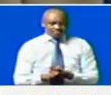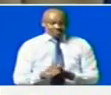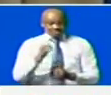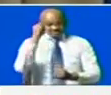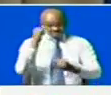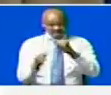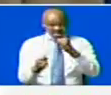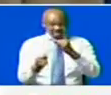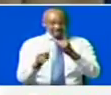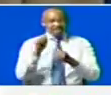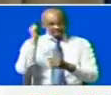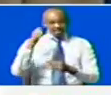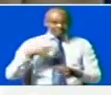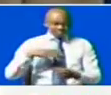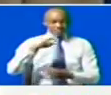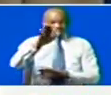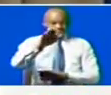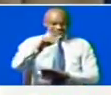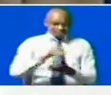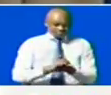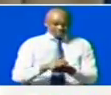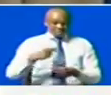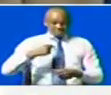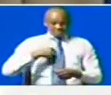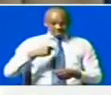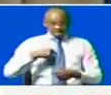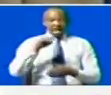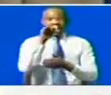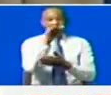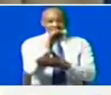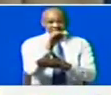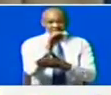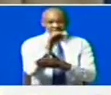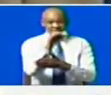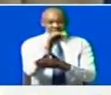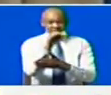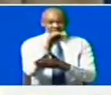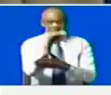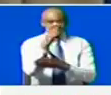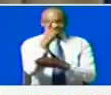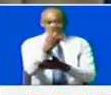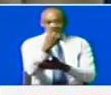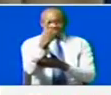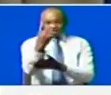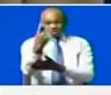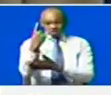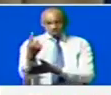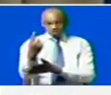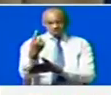Finally, fellow Kenyans, I call on each and every one of